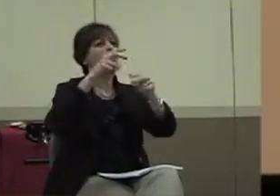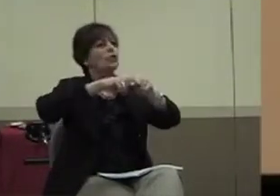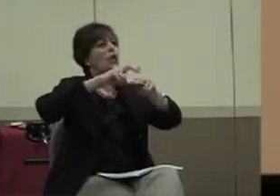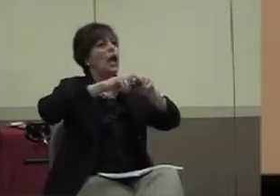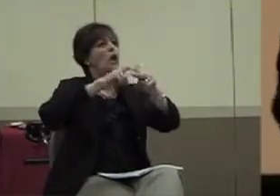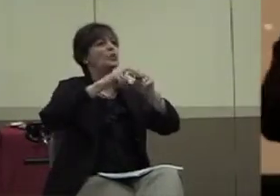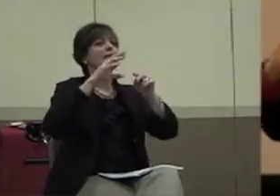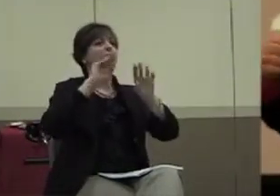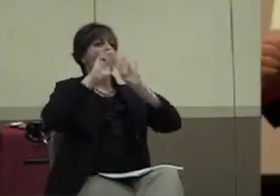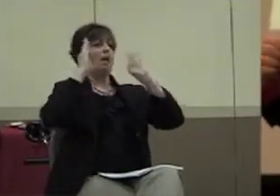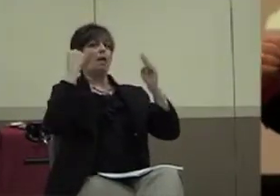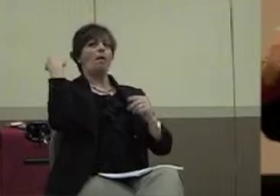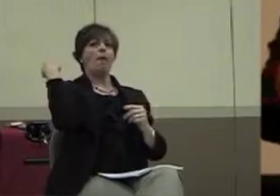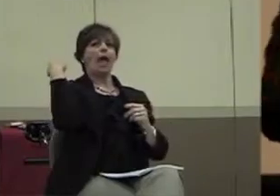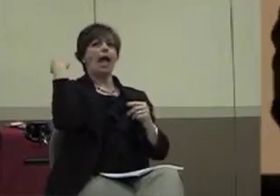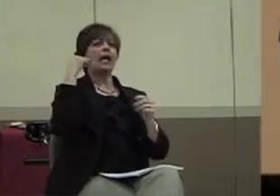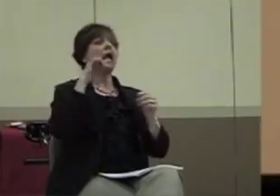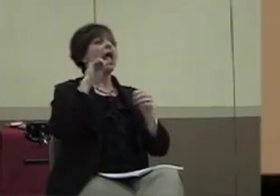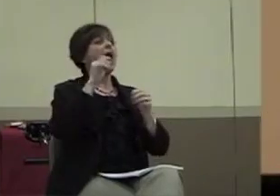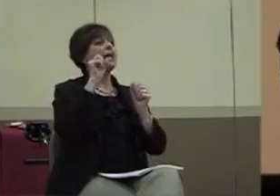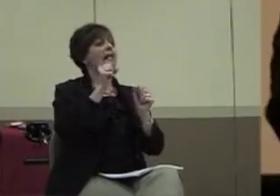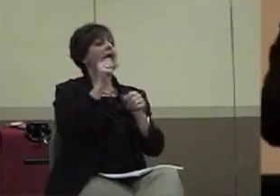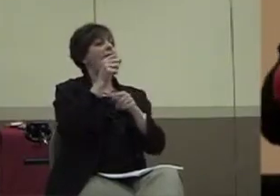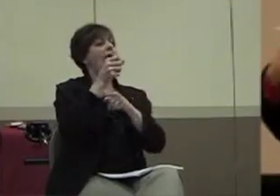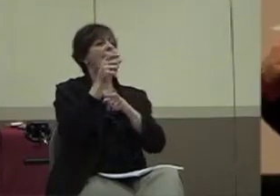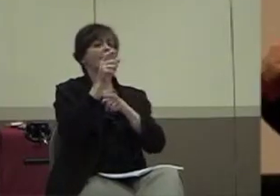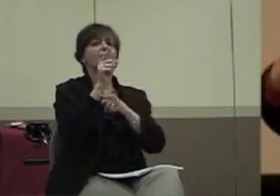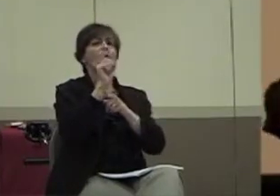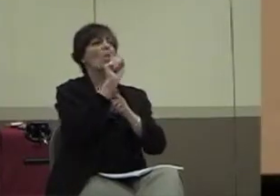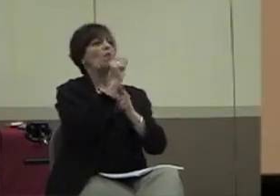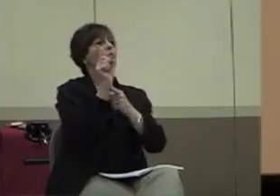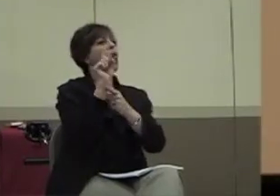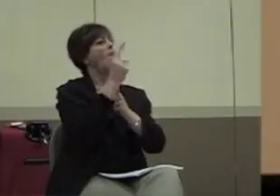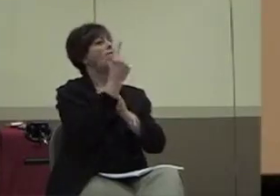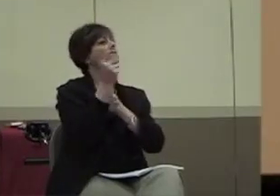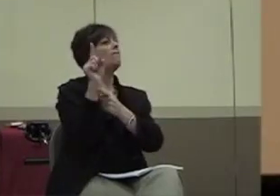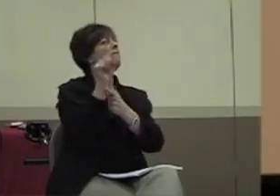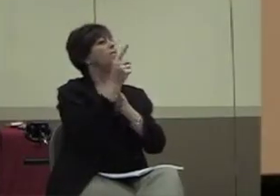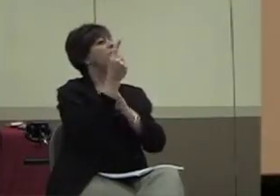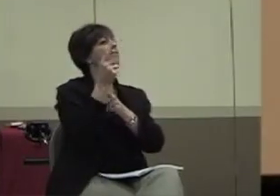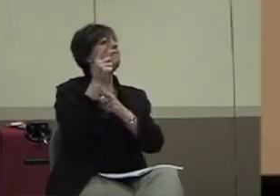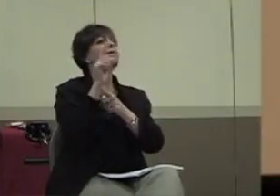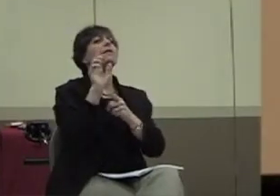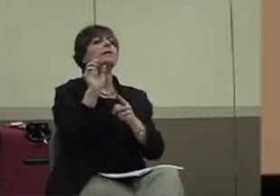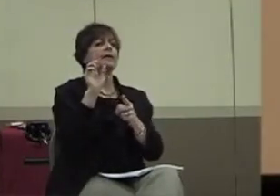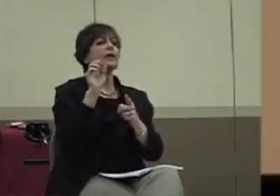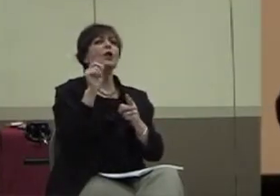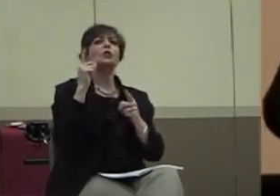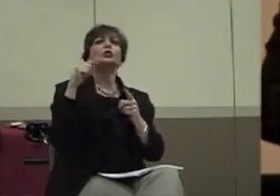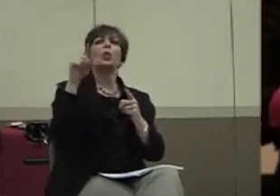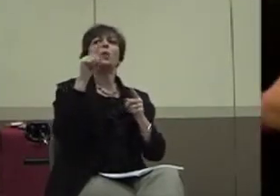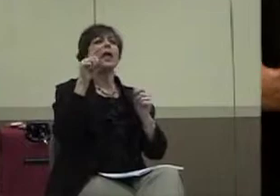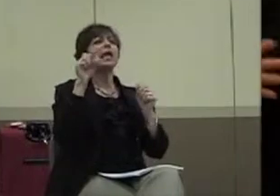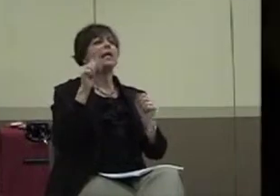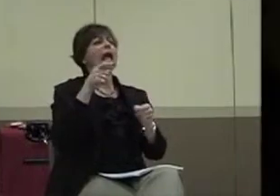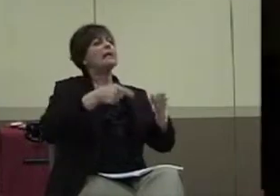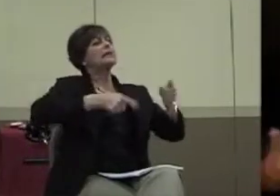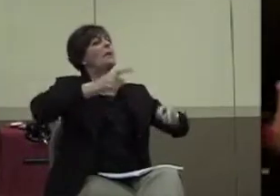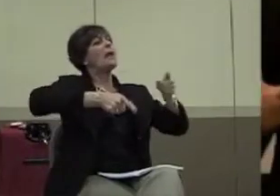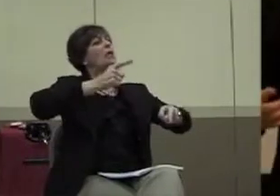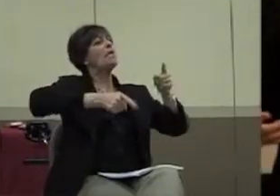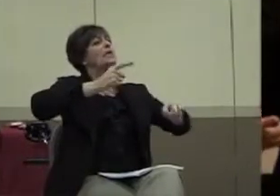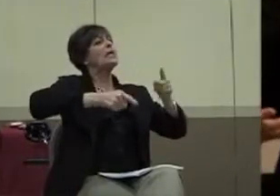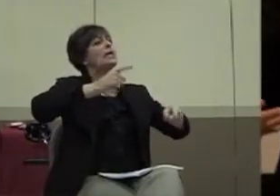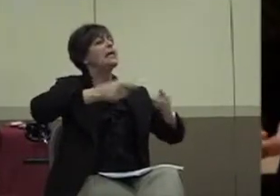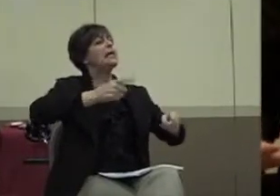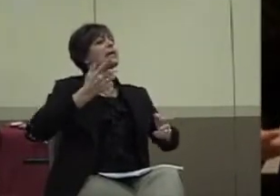back, so the bar stools swivel side to side like this. They've got a kickstand where the kids can swing their feet, and what the kids